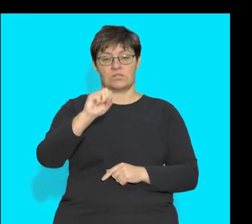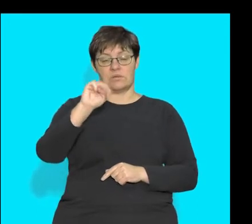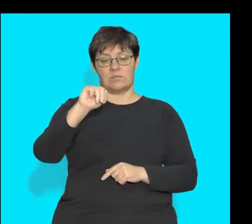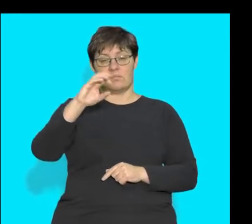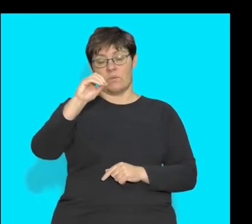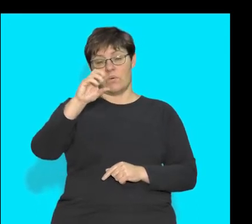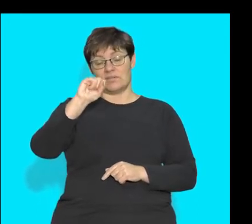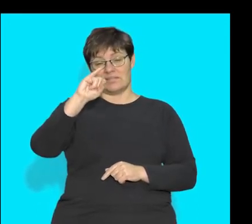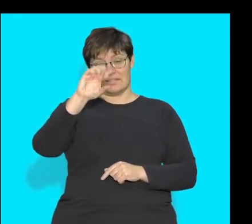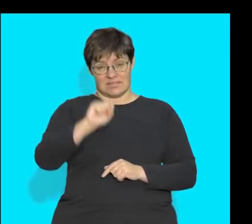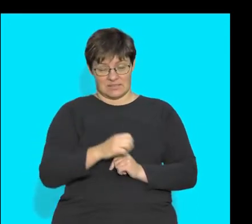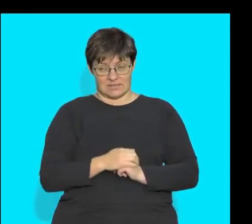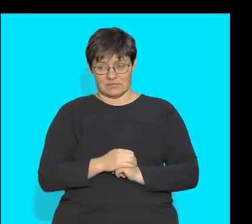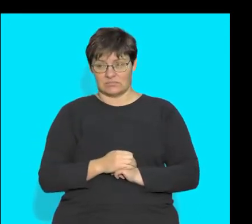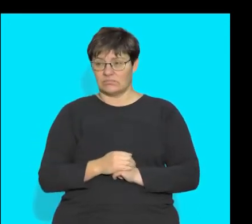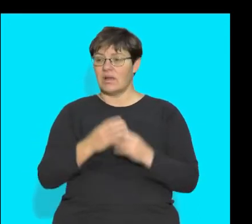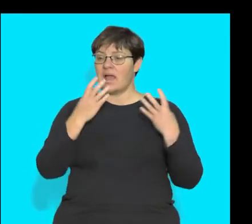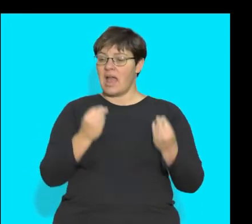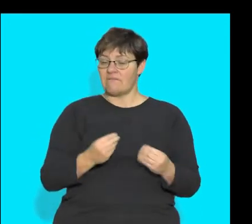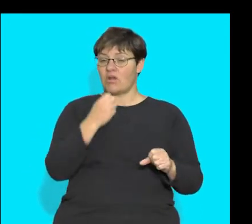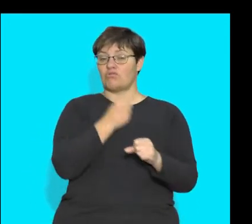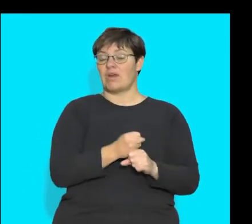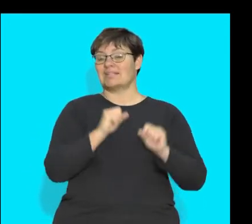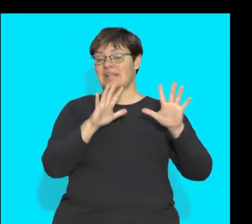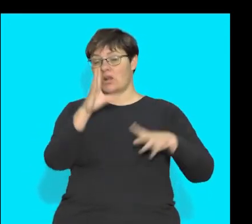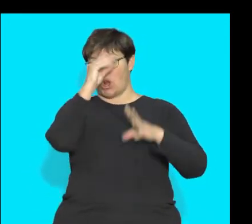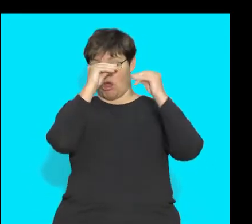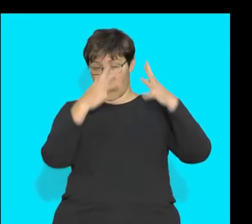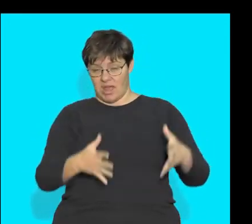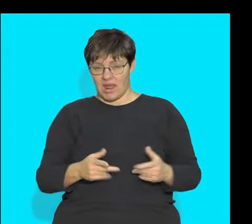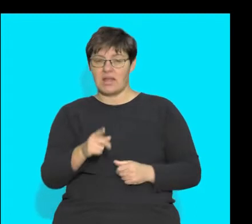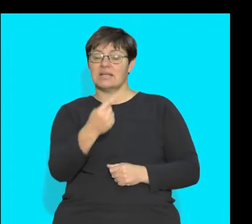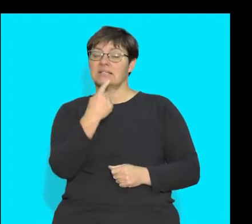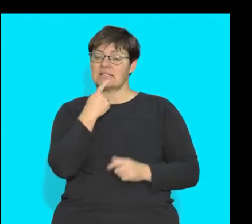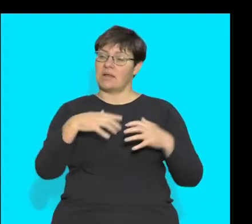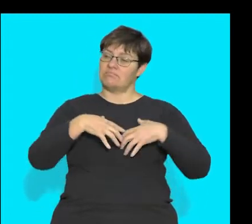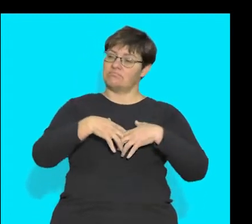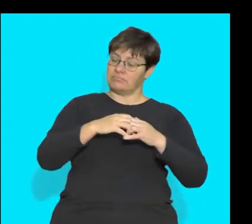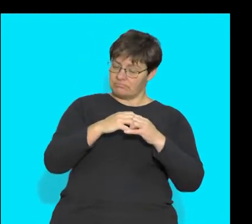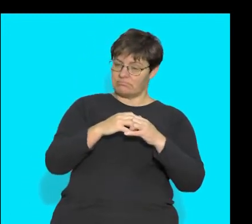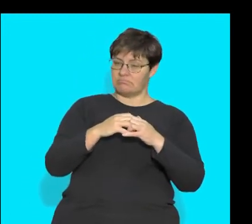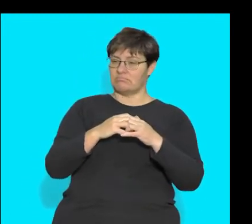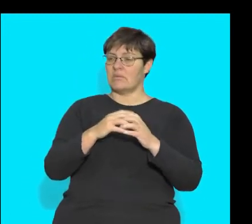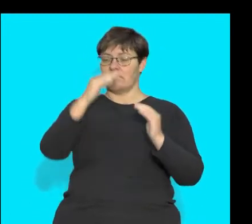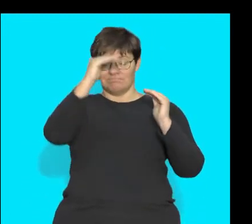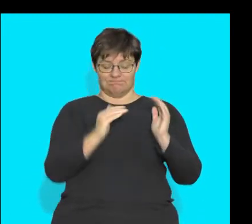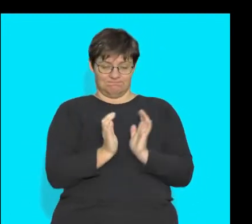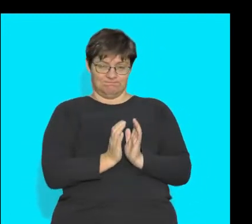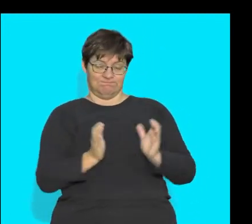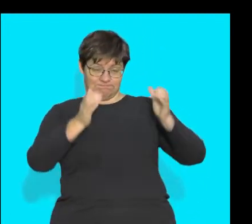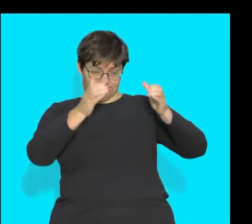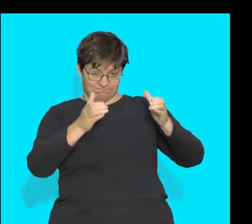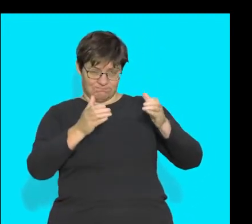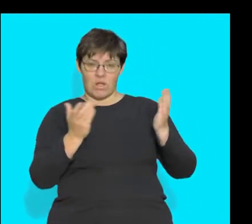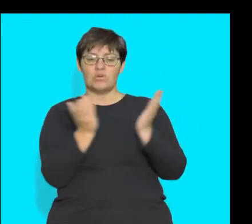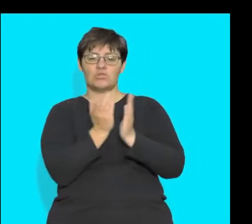osmosis. So here we have a grade 10 learners. They set up an apparatus below, right,